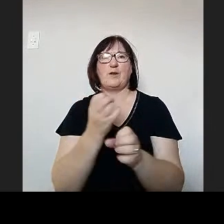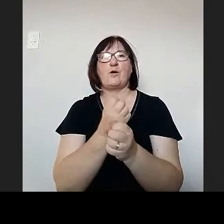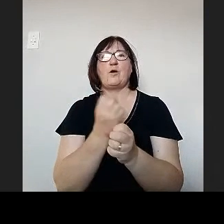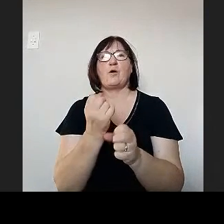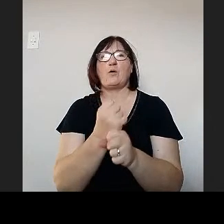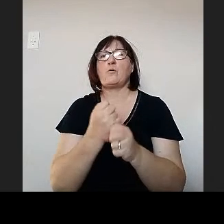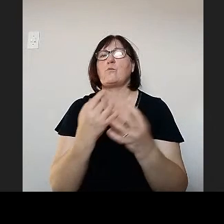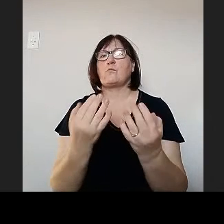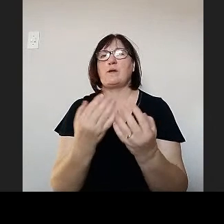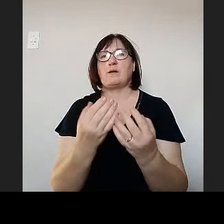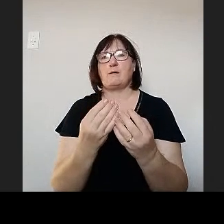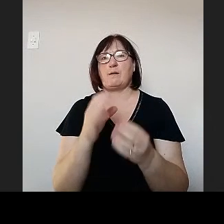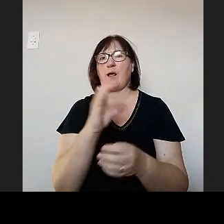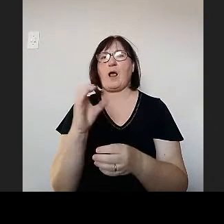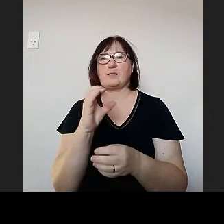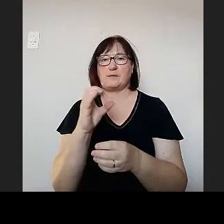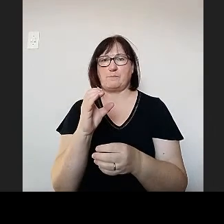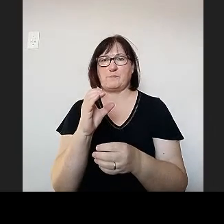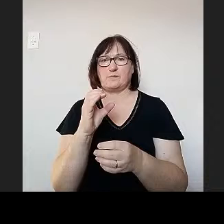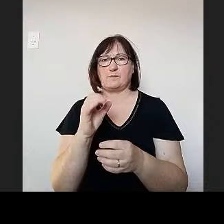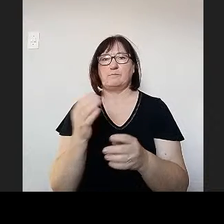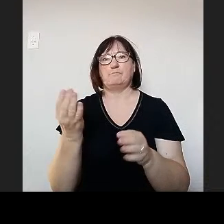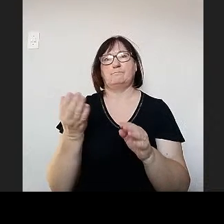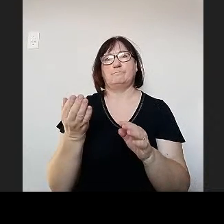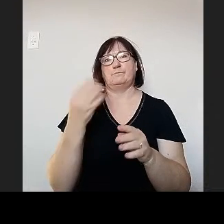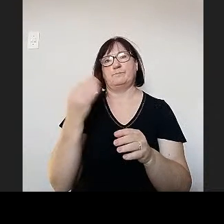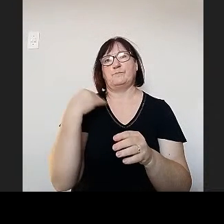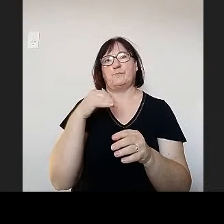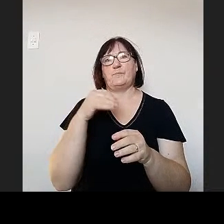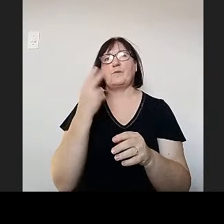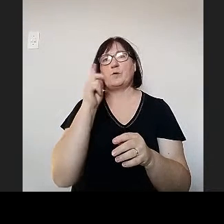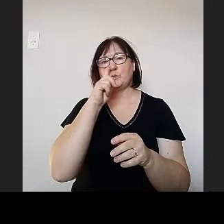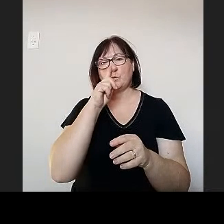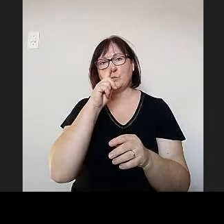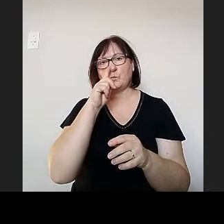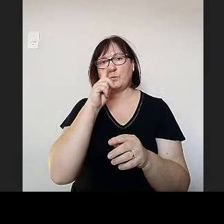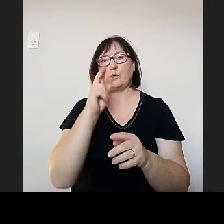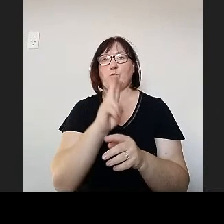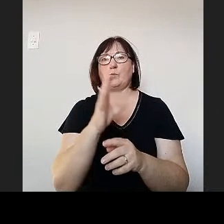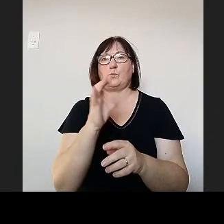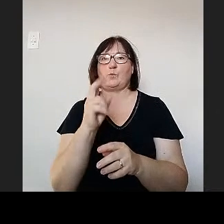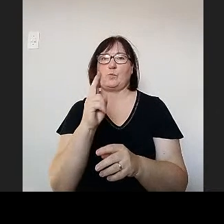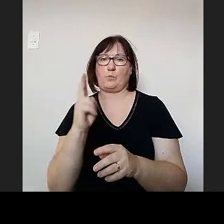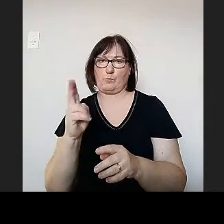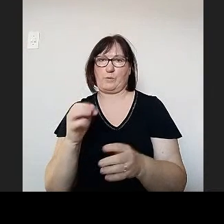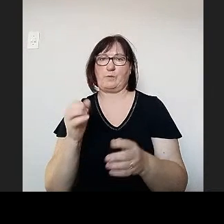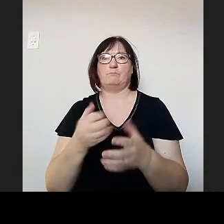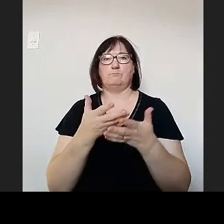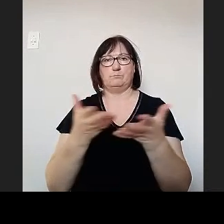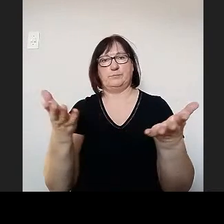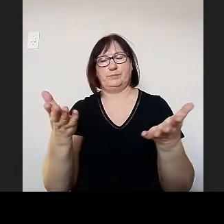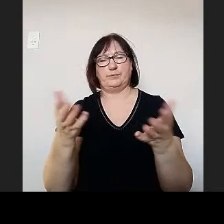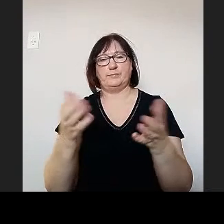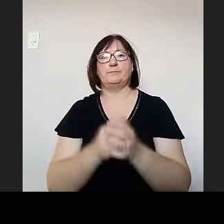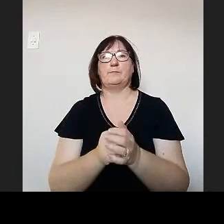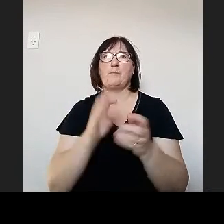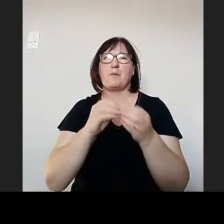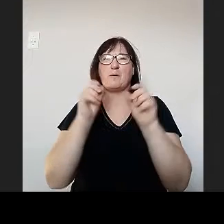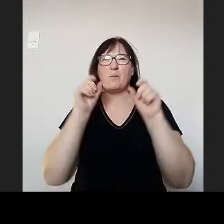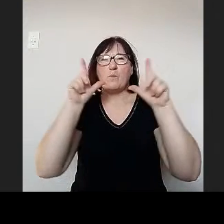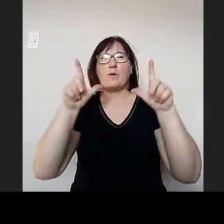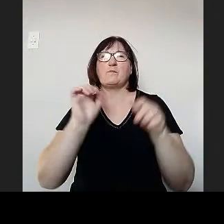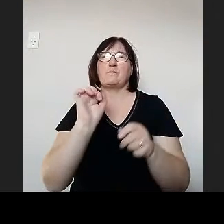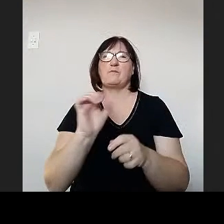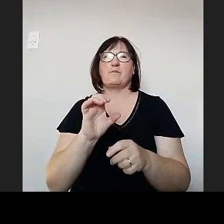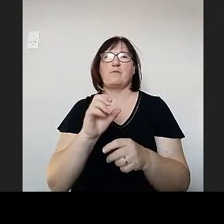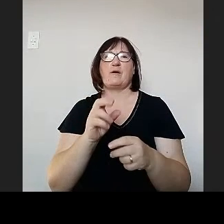on the 27th and the 28th of June 2022. This was done to raise the awareness of customs' role in